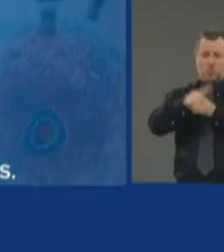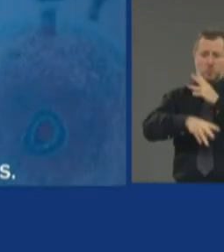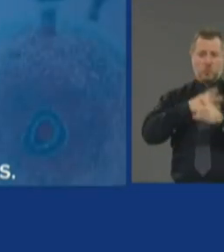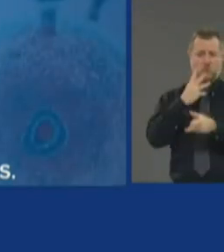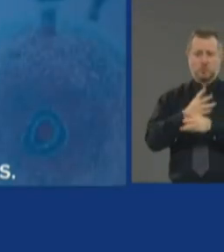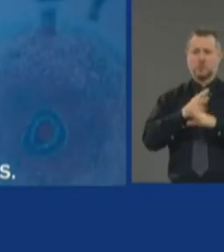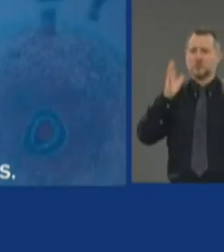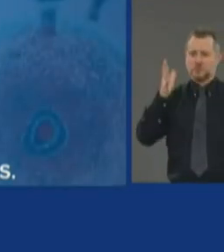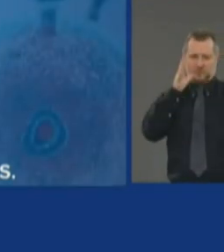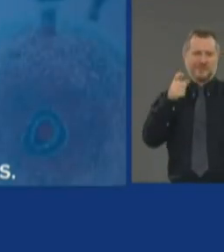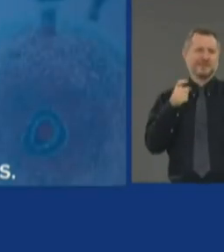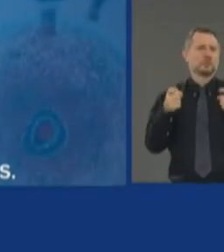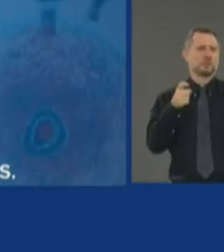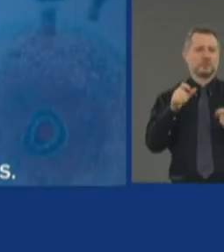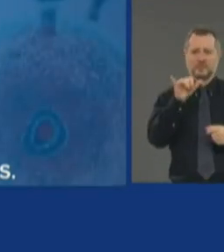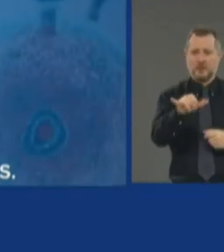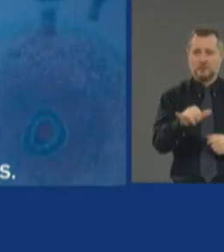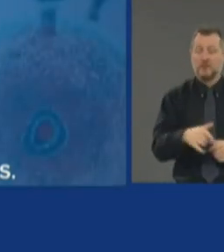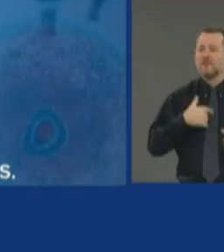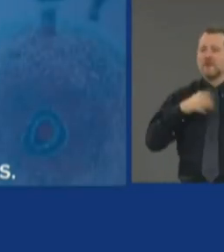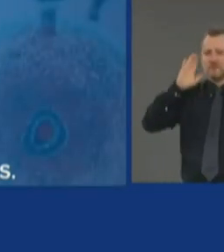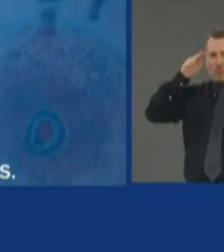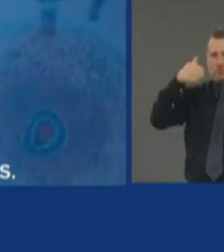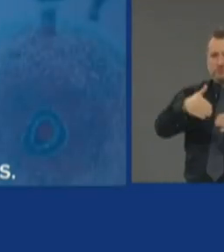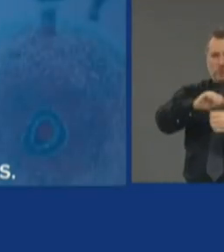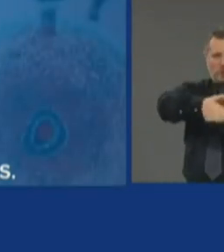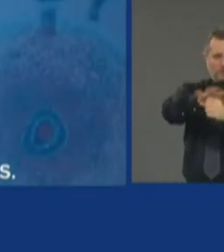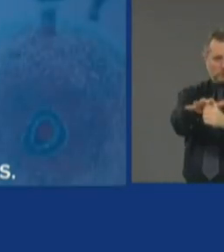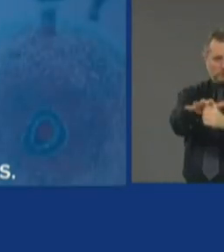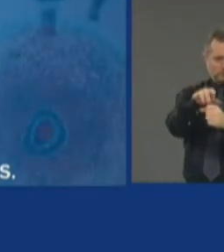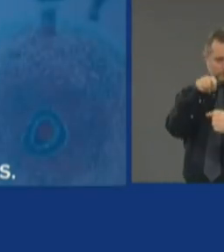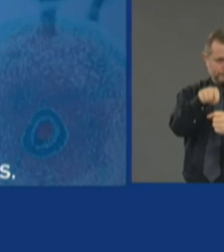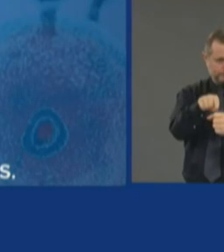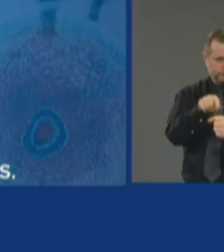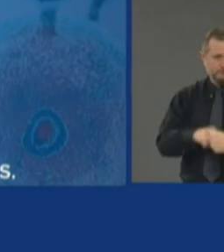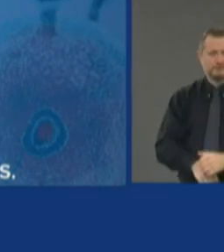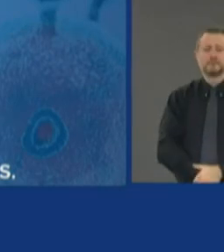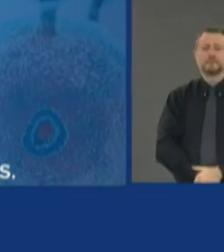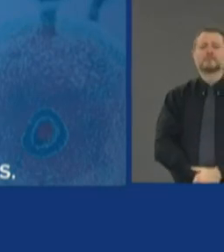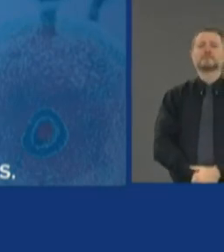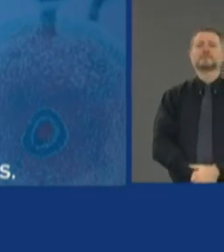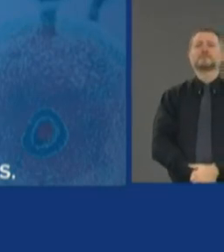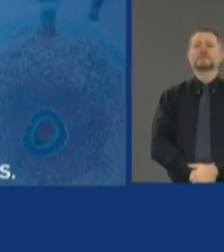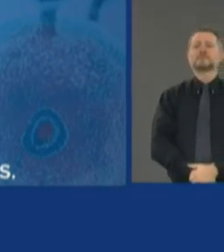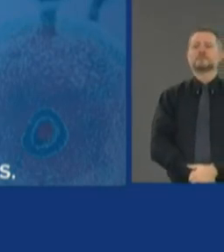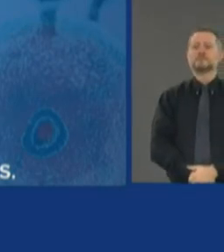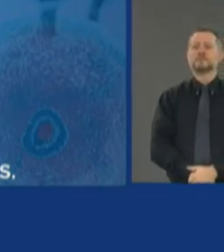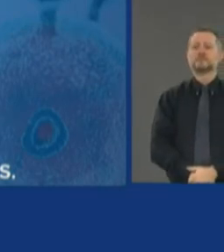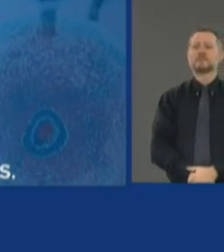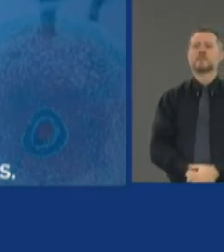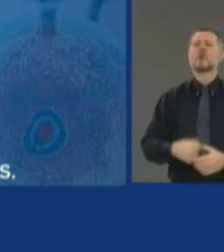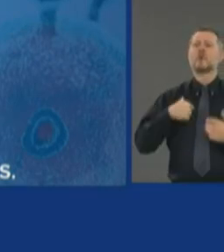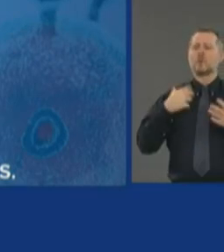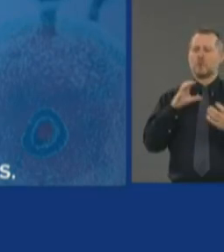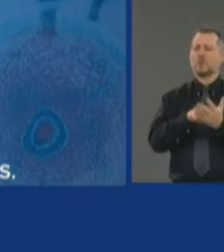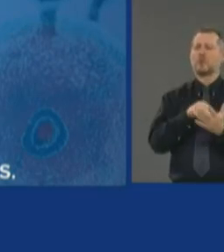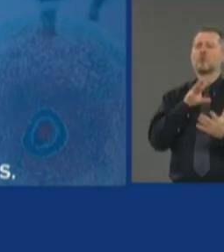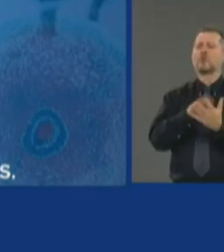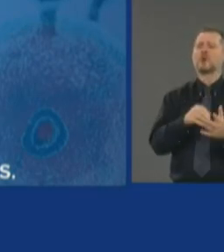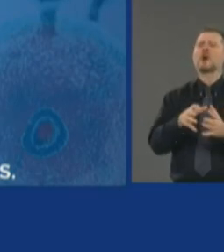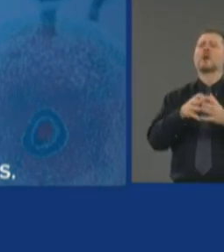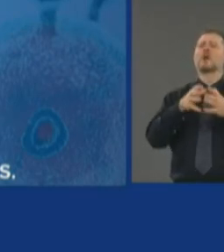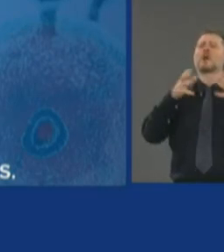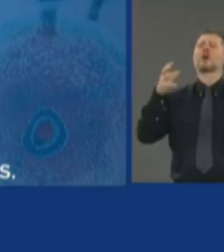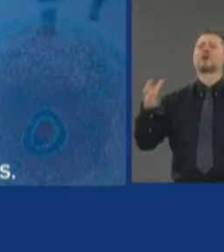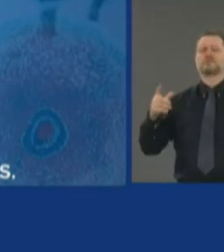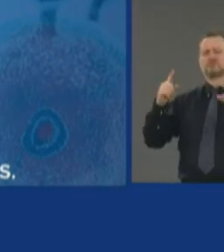with. On the coronavirus situation, there's a lot to learn from what we just went